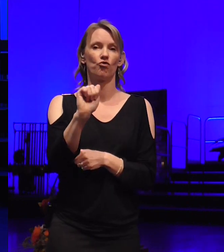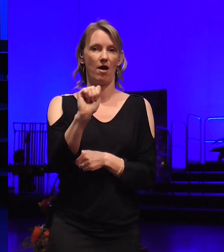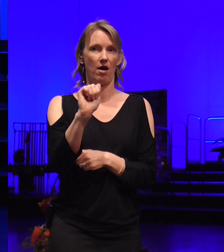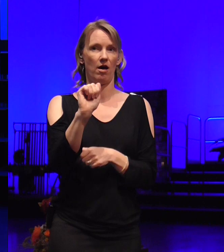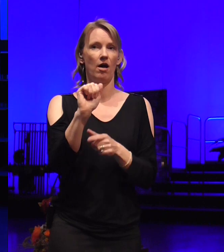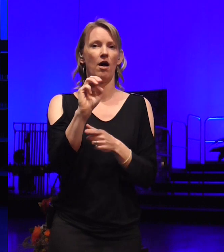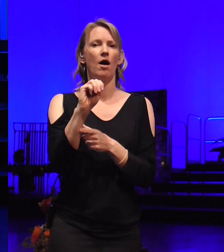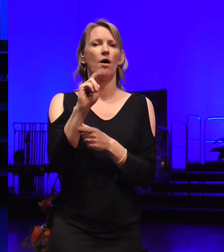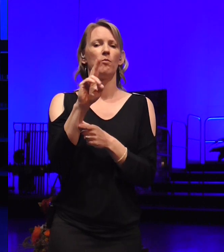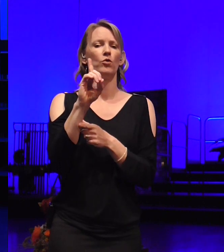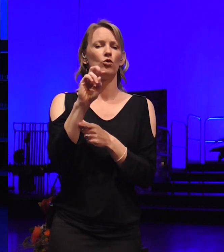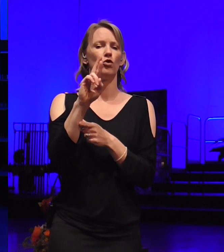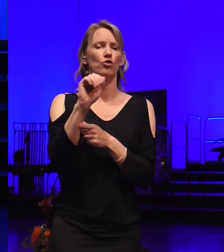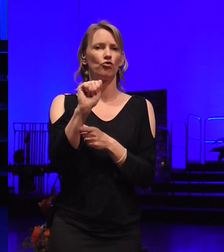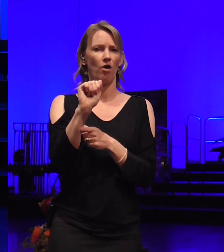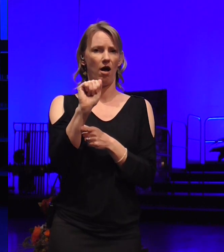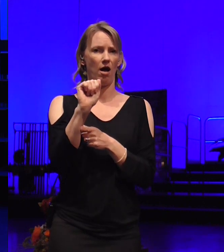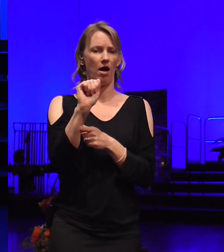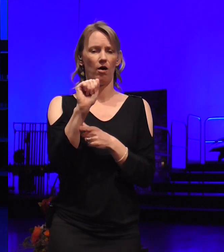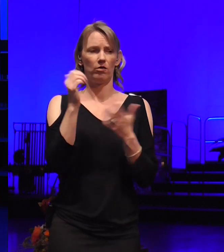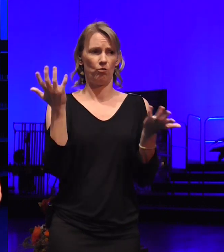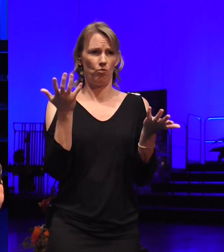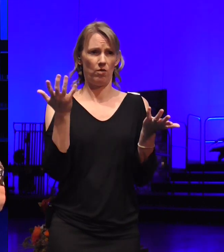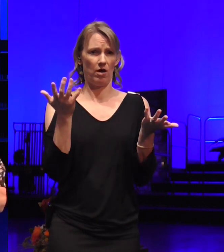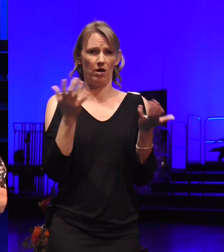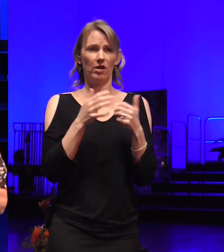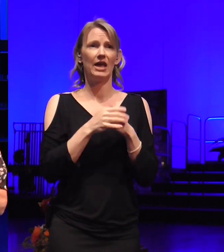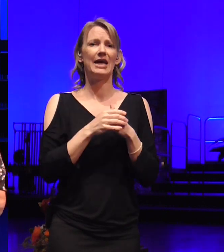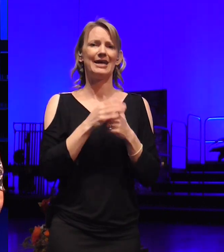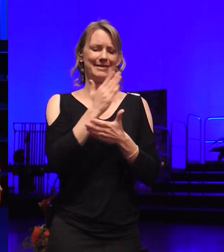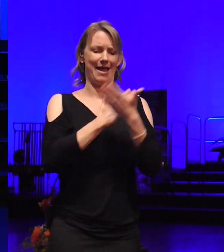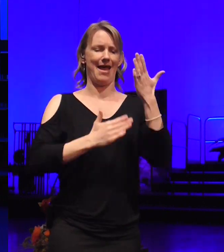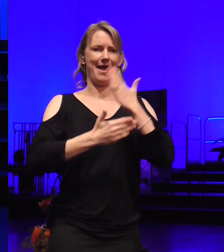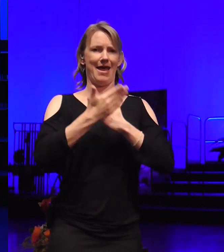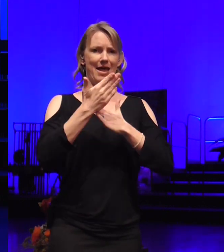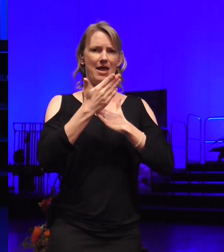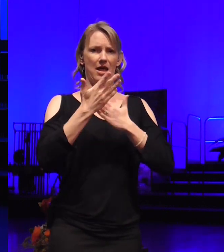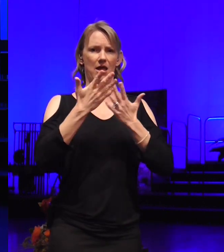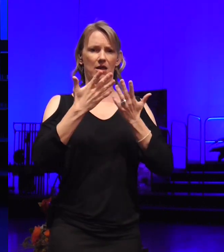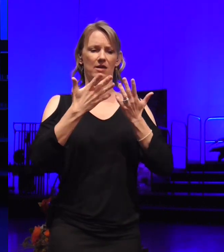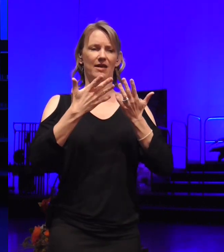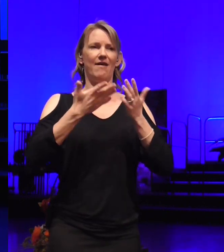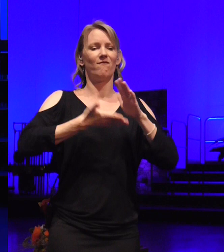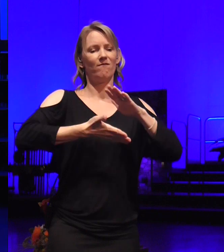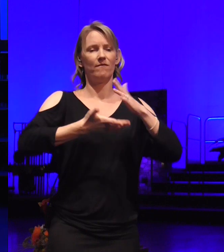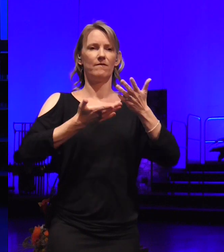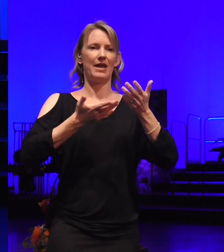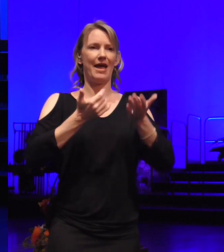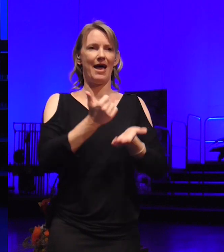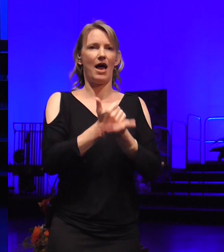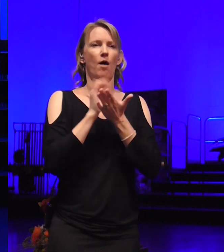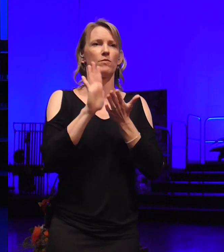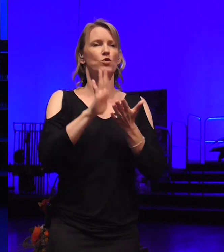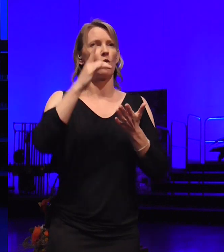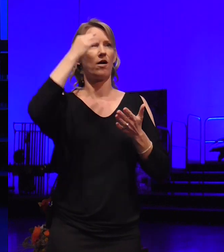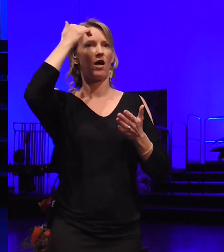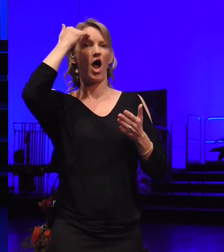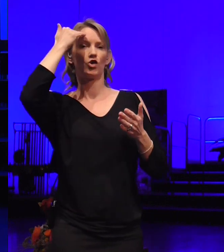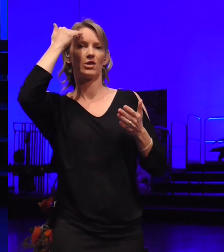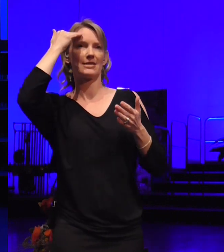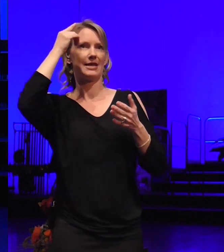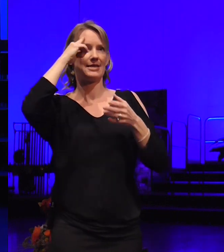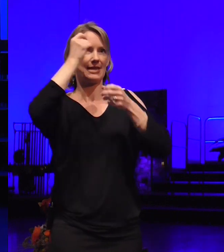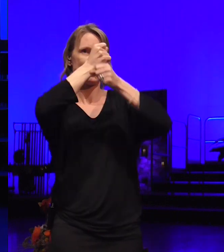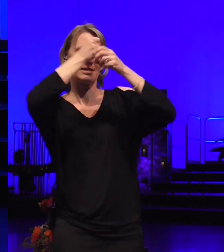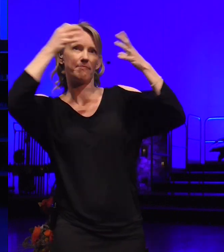And a mudra in the yogic tradition is a hand gesture that facilitates the expansion of consciousness